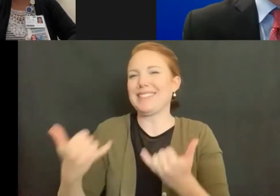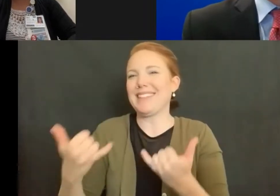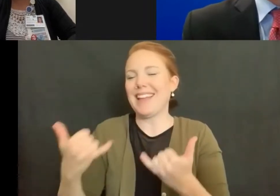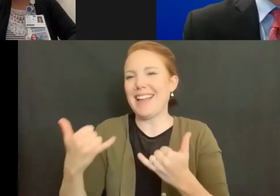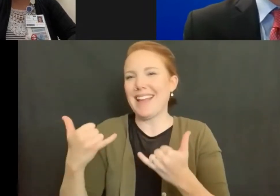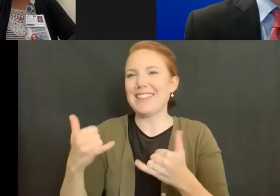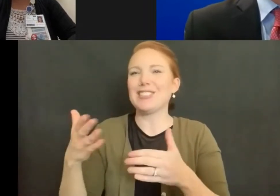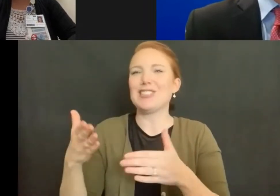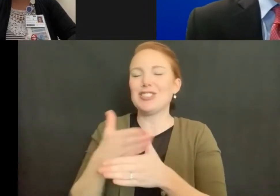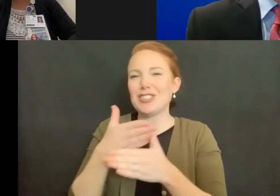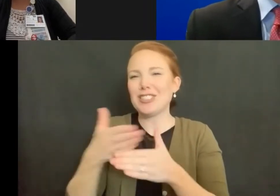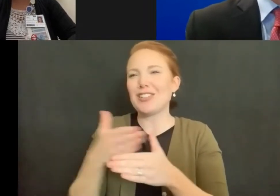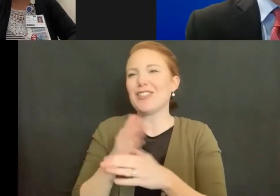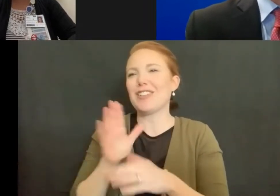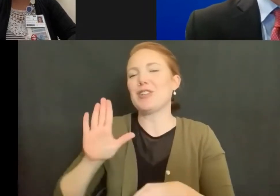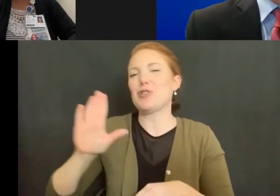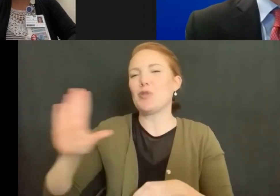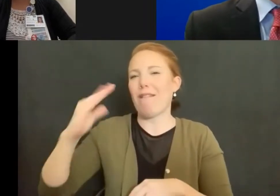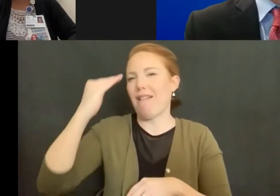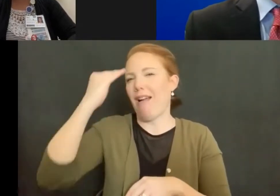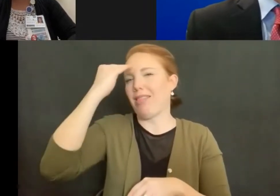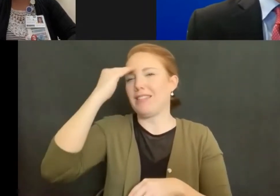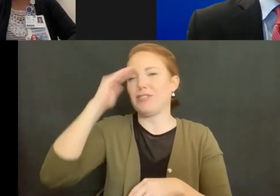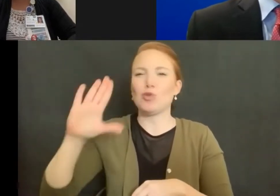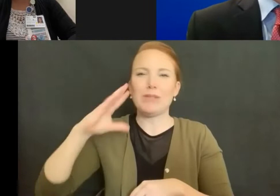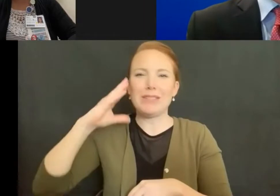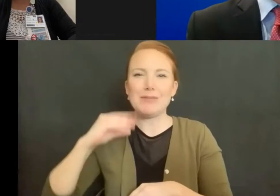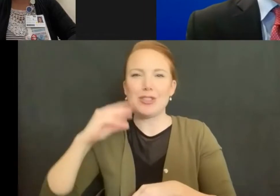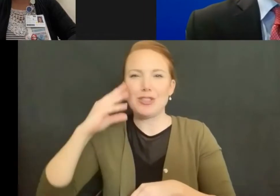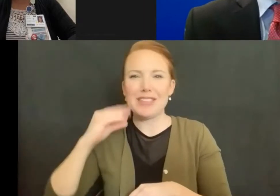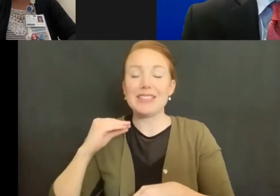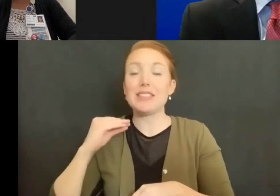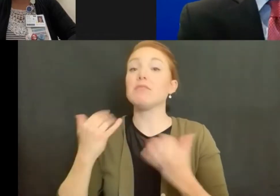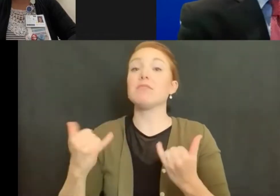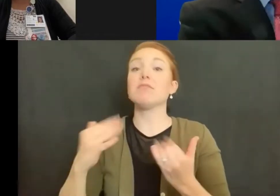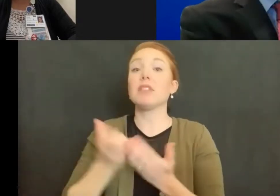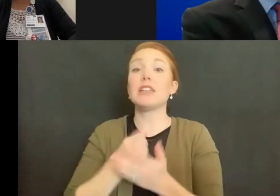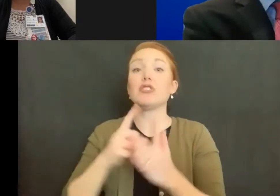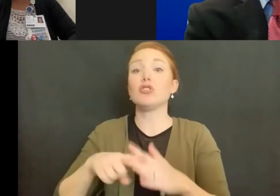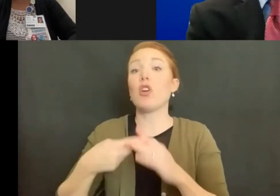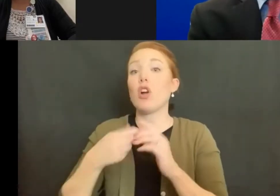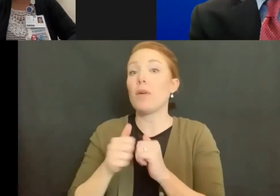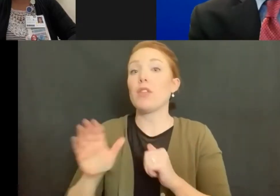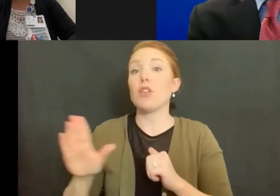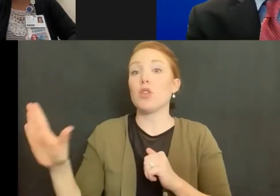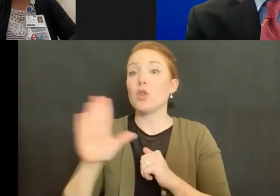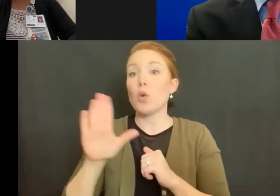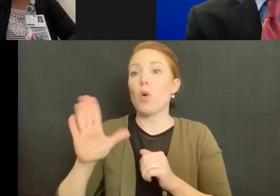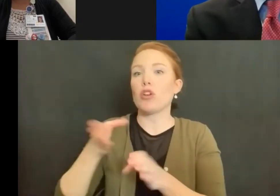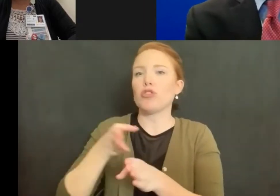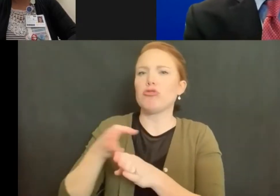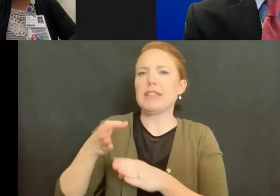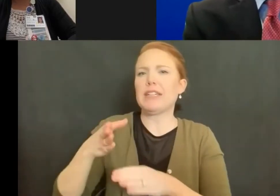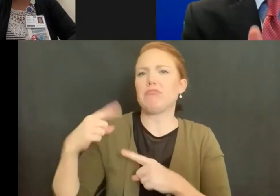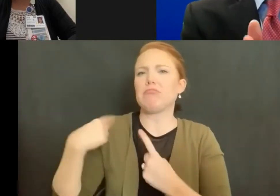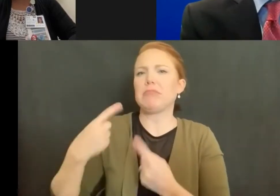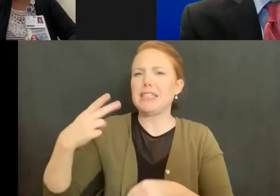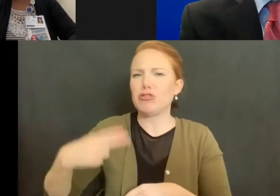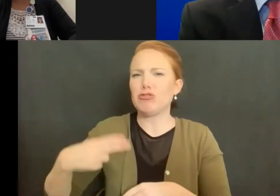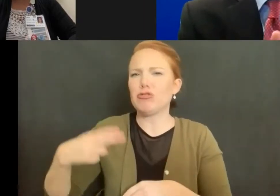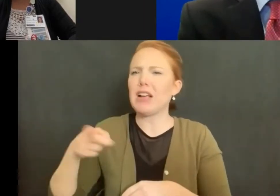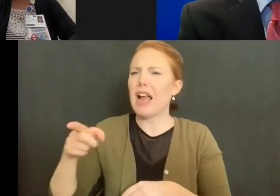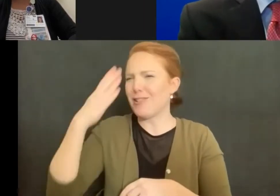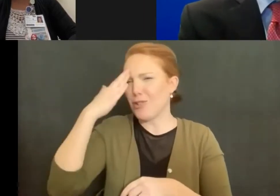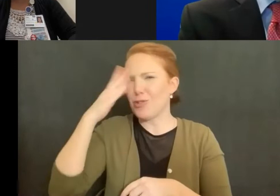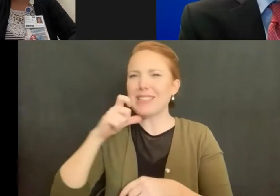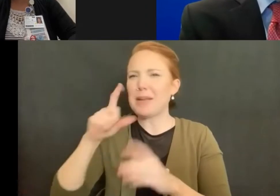and sharing your knowledge and experience. Let's start with your sort of career history. I know you didn't